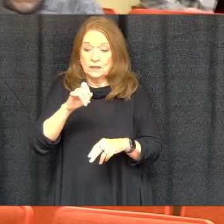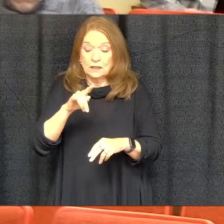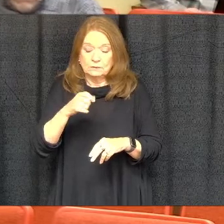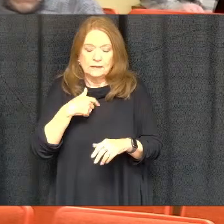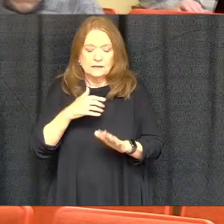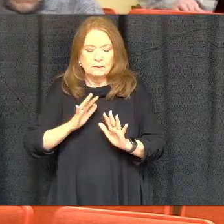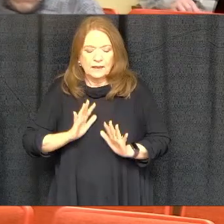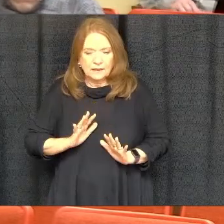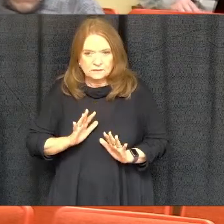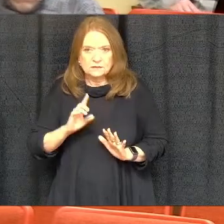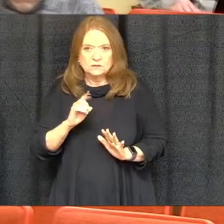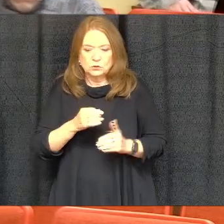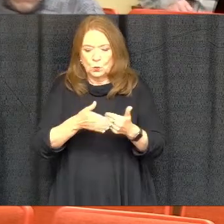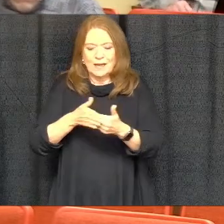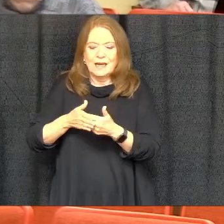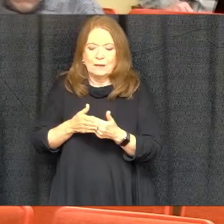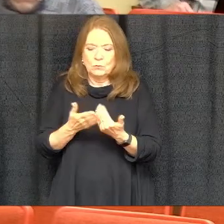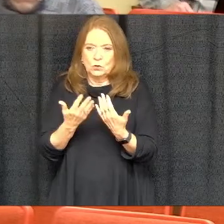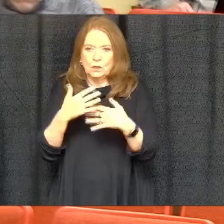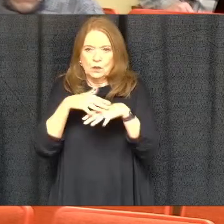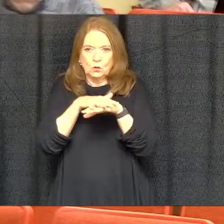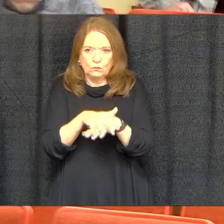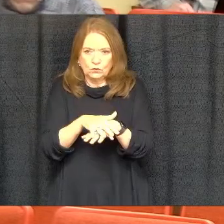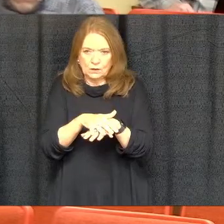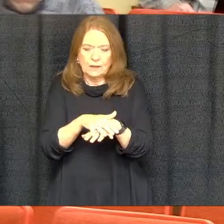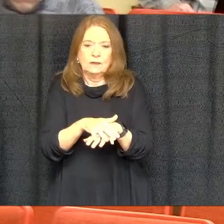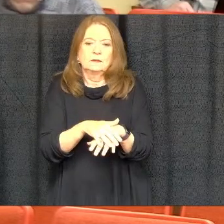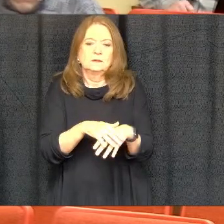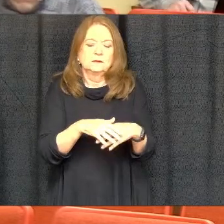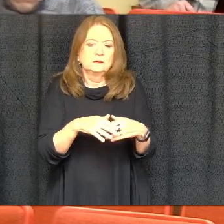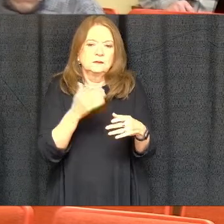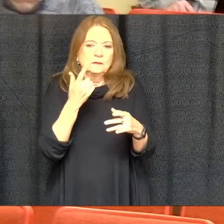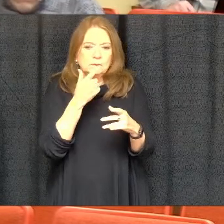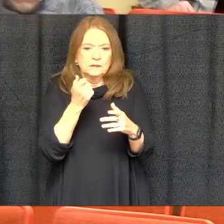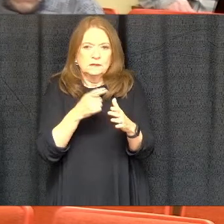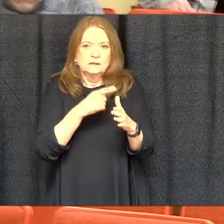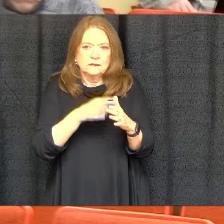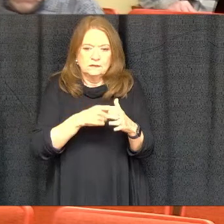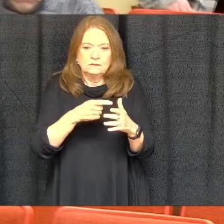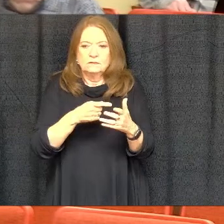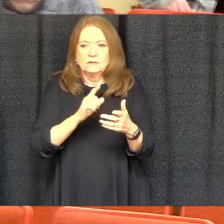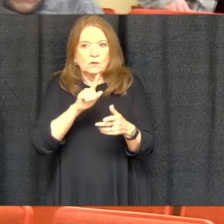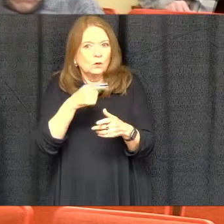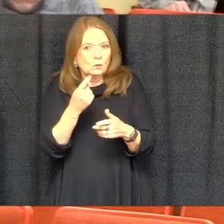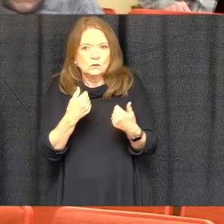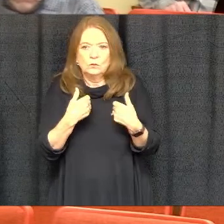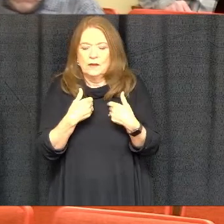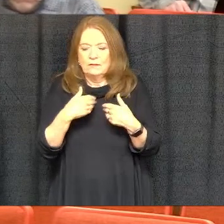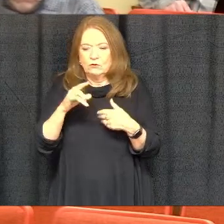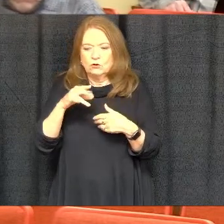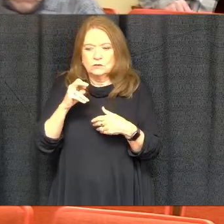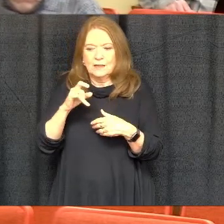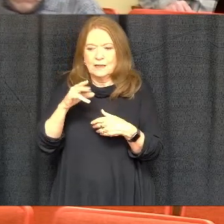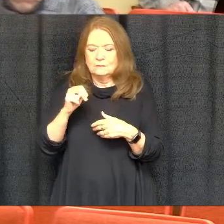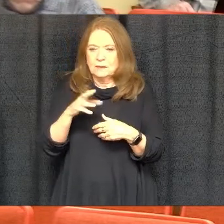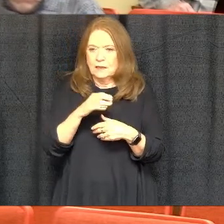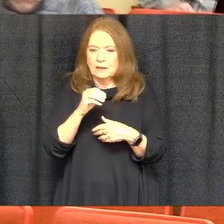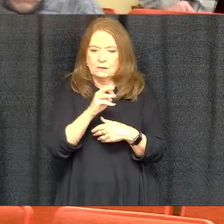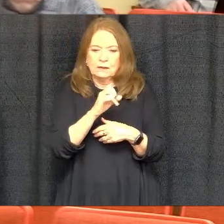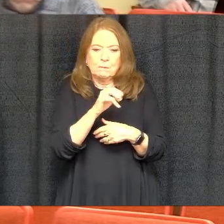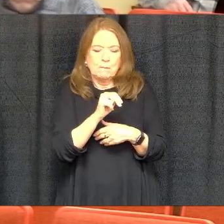a neighborhood overlay, neighborhood by neighborhood. The only overlays we have are downtown design and Madison Street